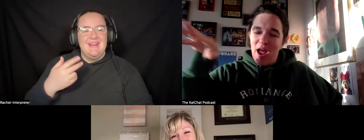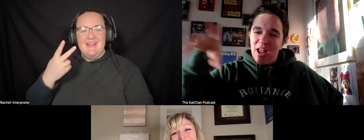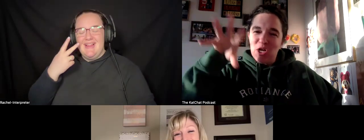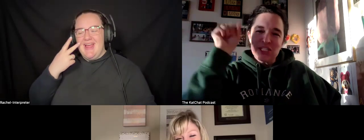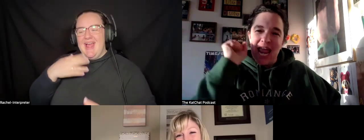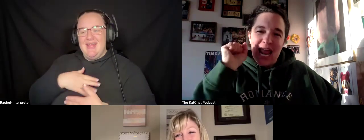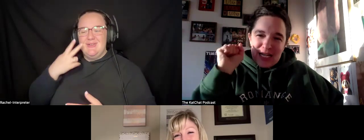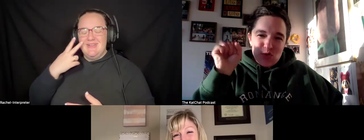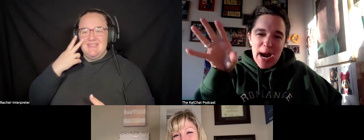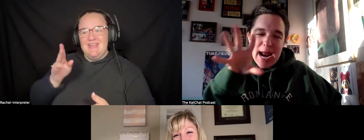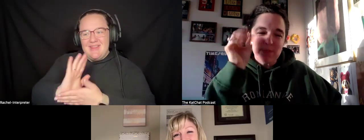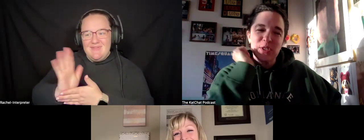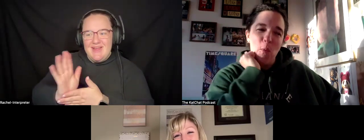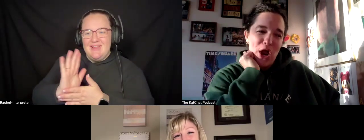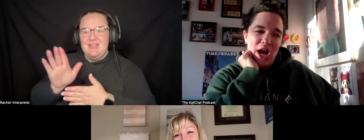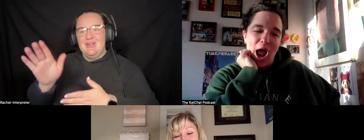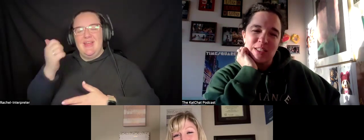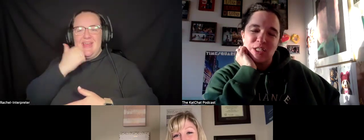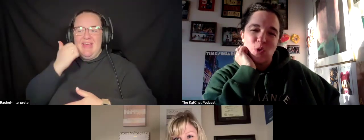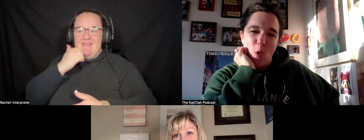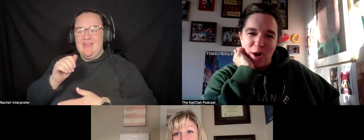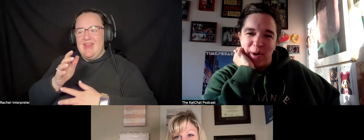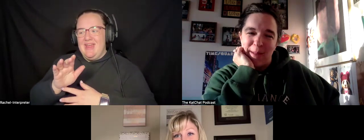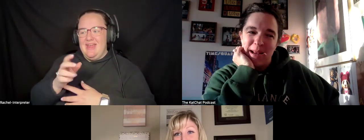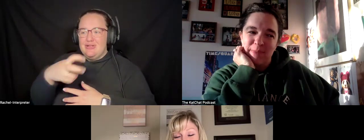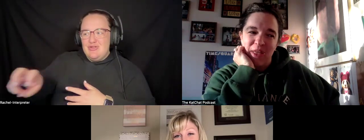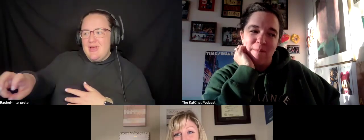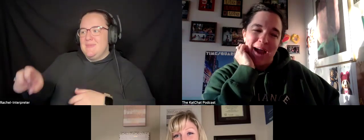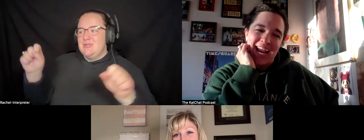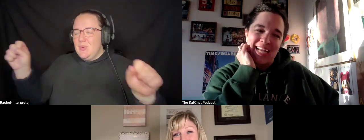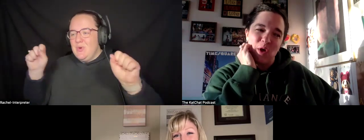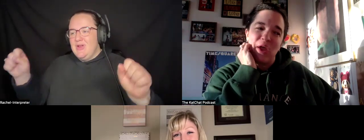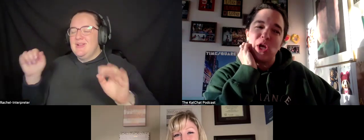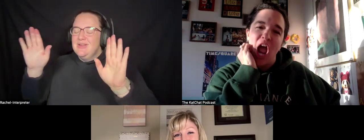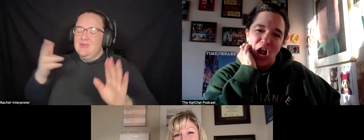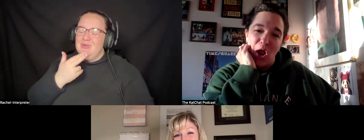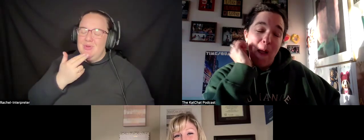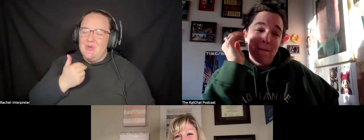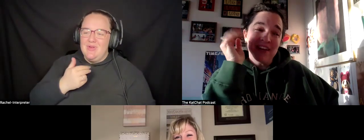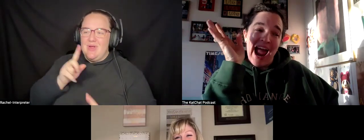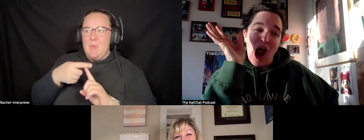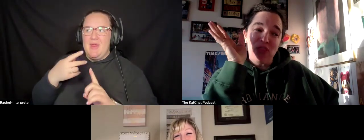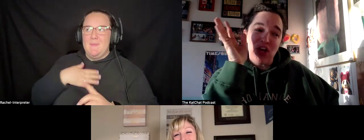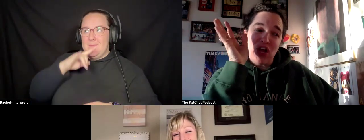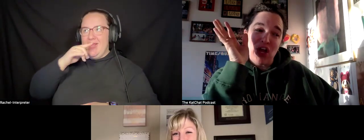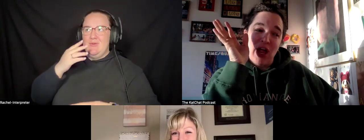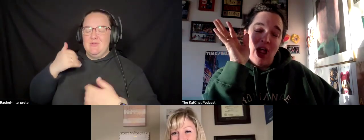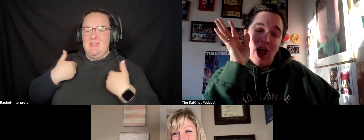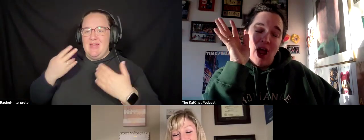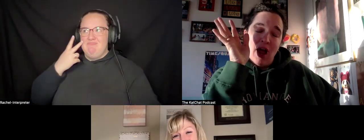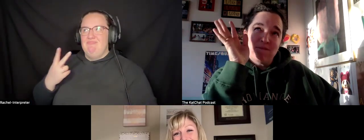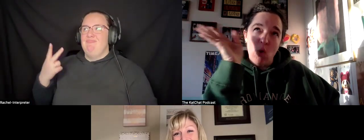on the daily trip, the workout, the adorable. It made me think of my kids when they were younger. But now